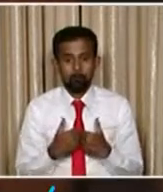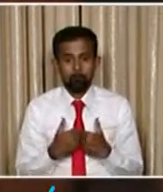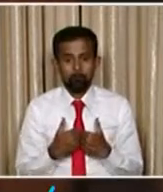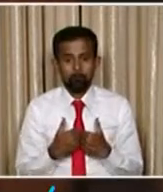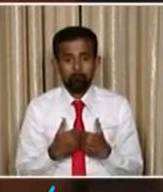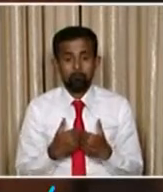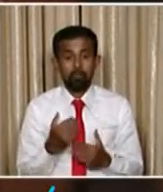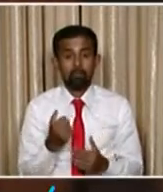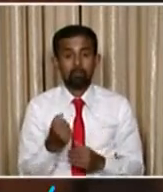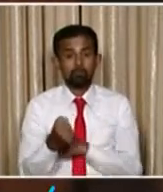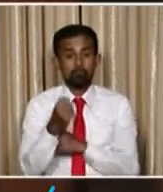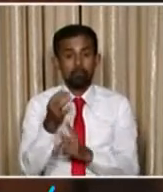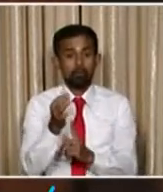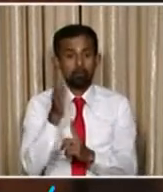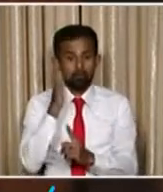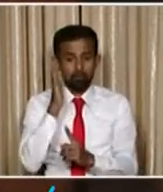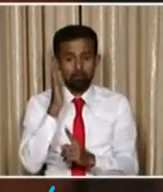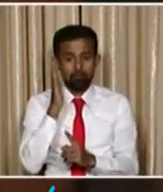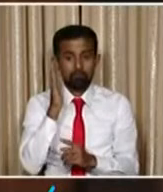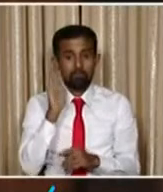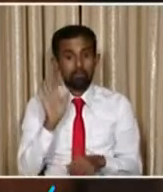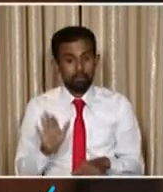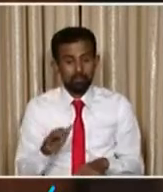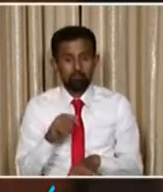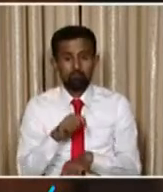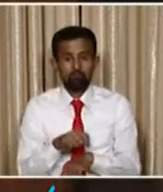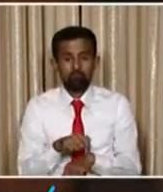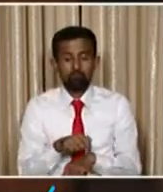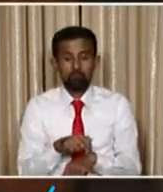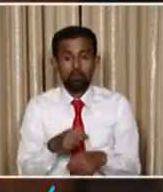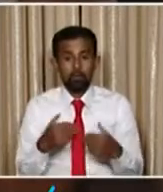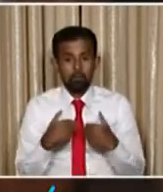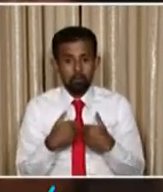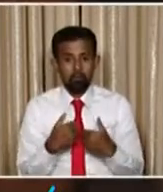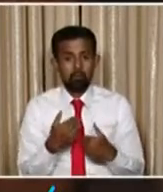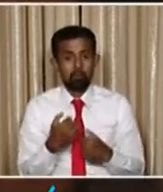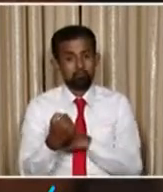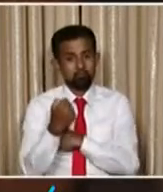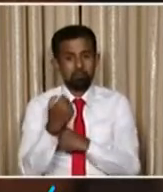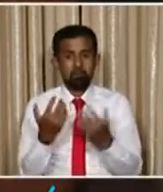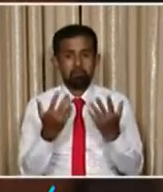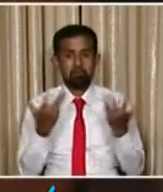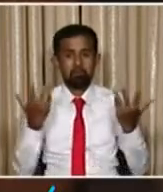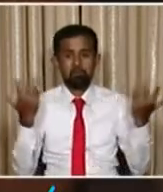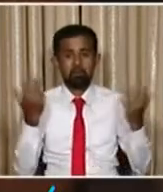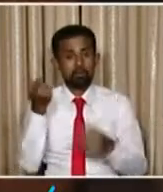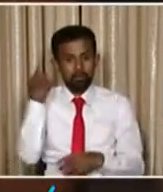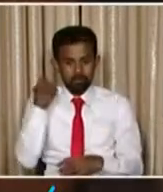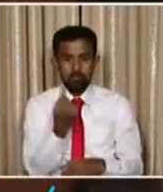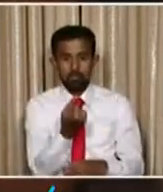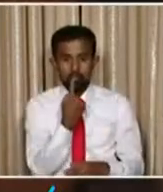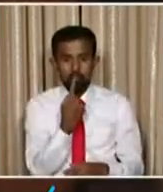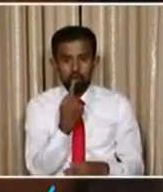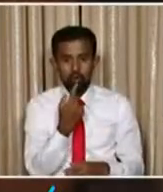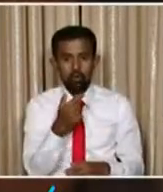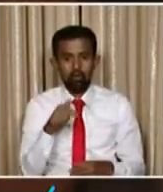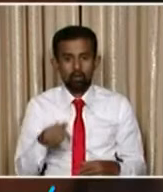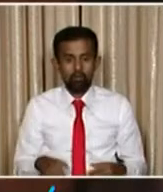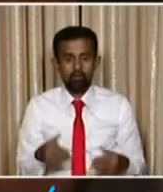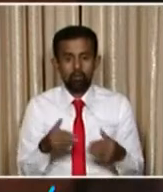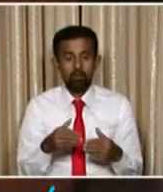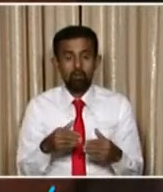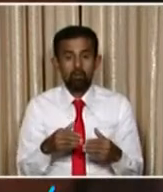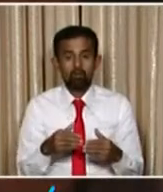this time around, you have the SLPP like your puppets. You have the members of the SLPP like your lab boys.